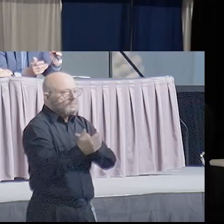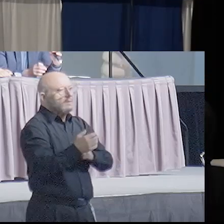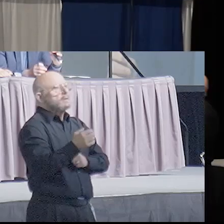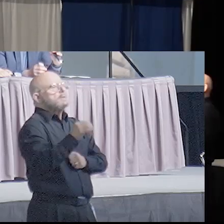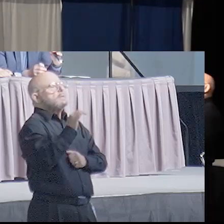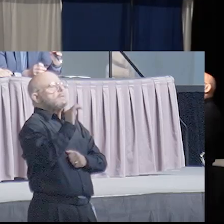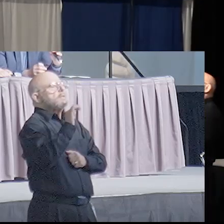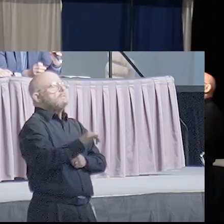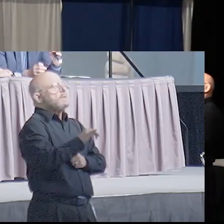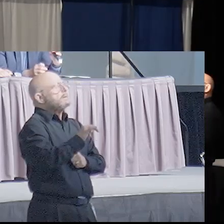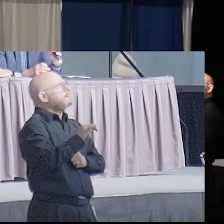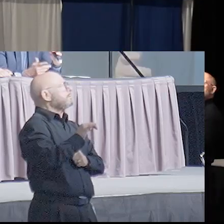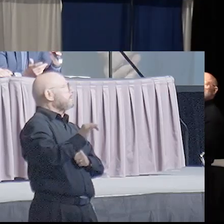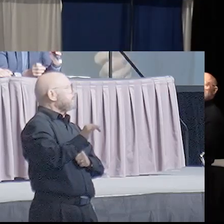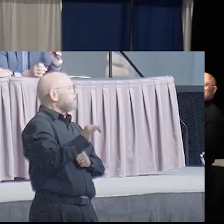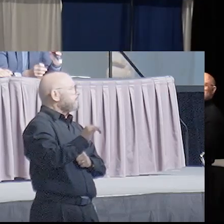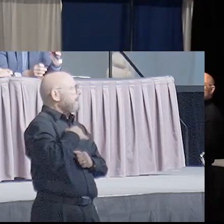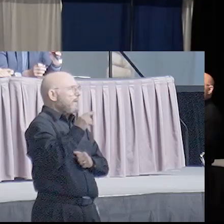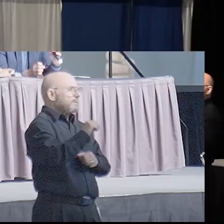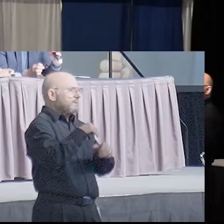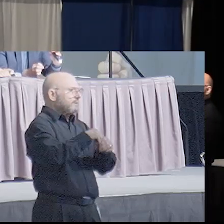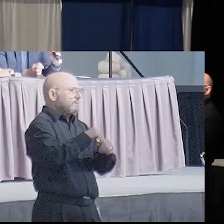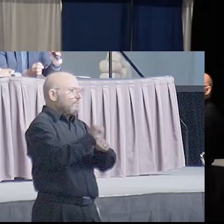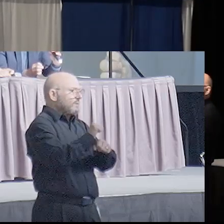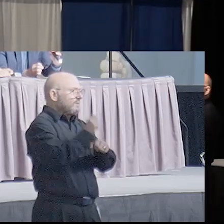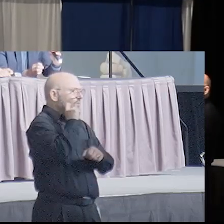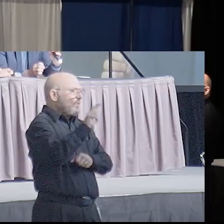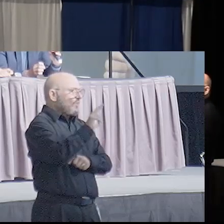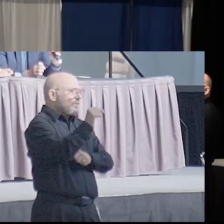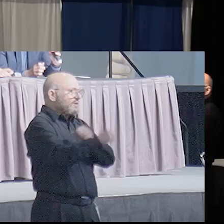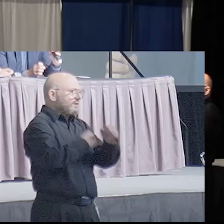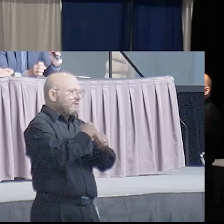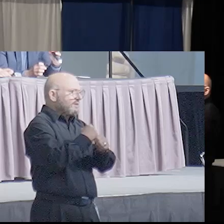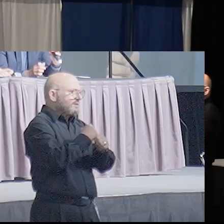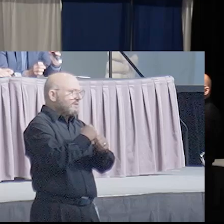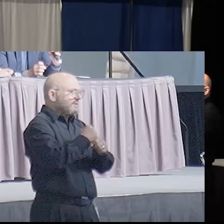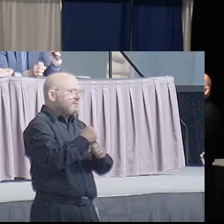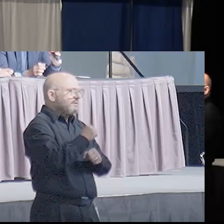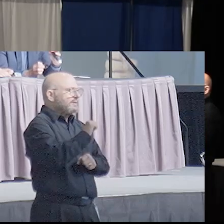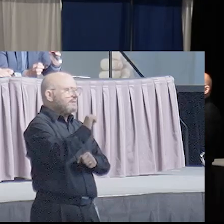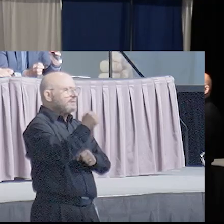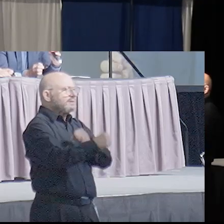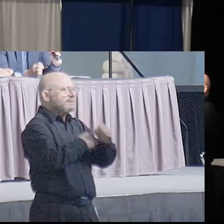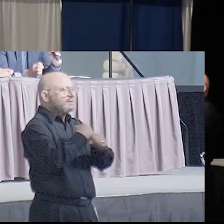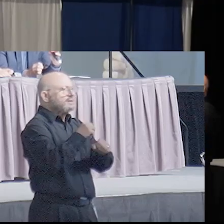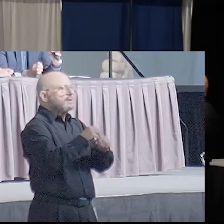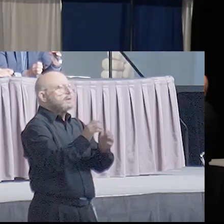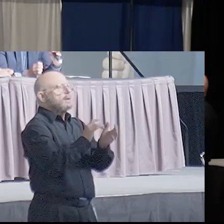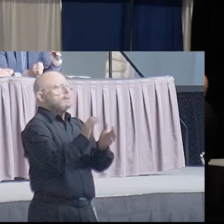we do work with adults as well. I've been in this 30 years, including my tenure as a Medicare fraud